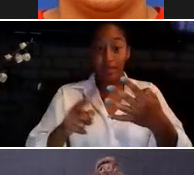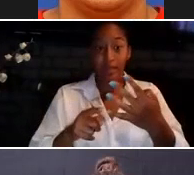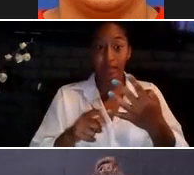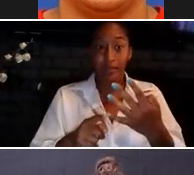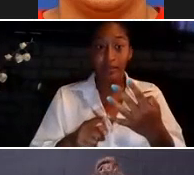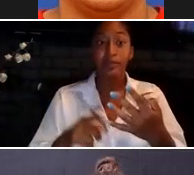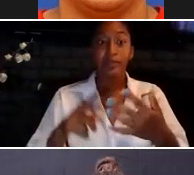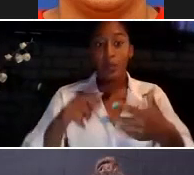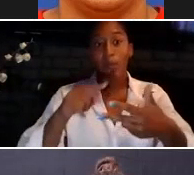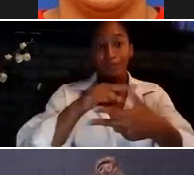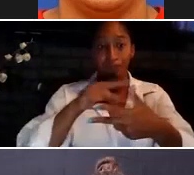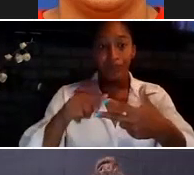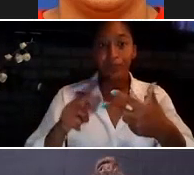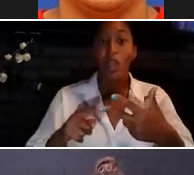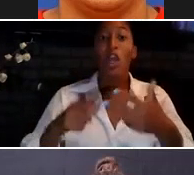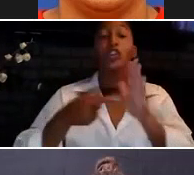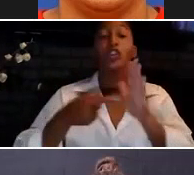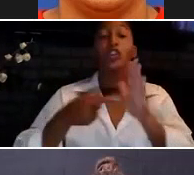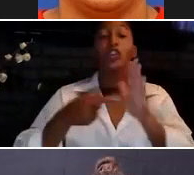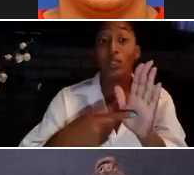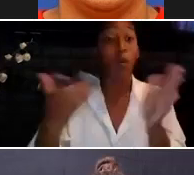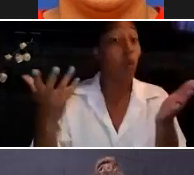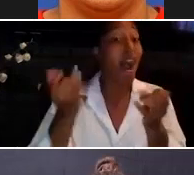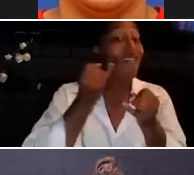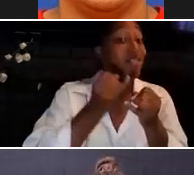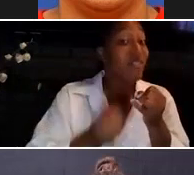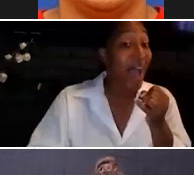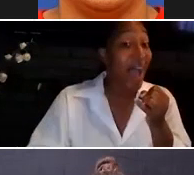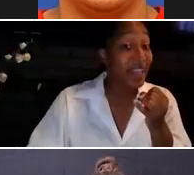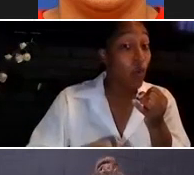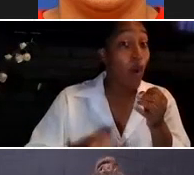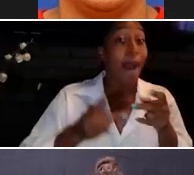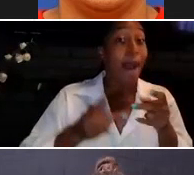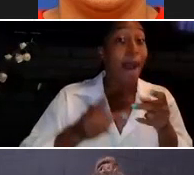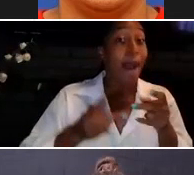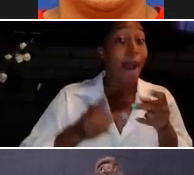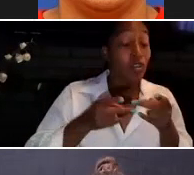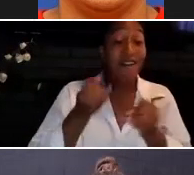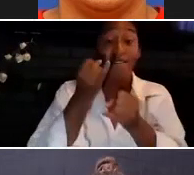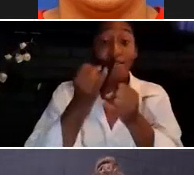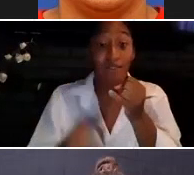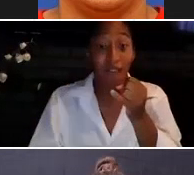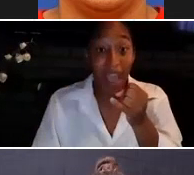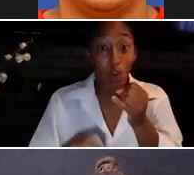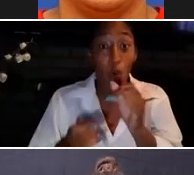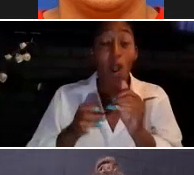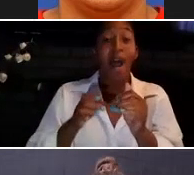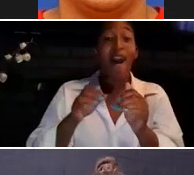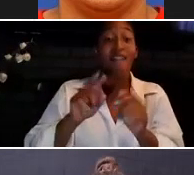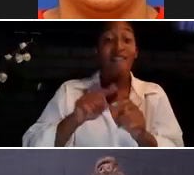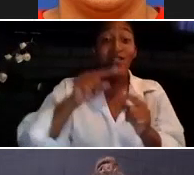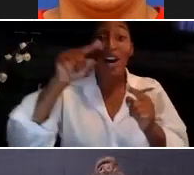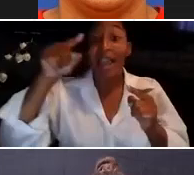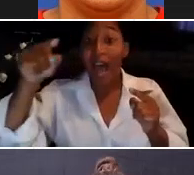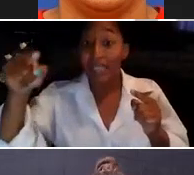me to figure out my final position, my final velocity, and my final velocity if I don't know any time